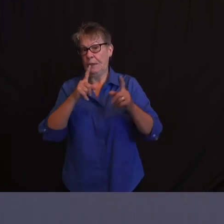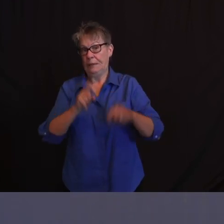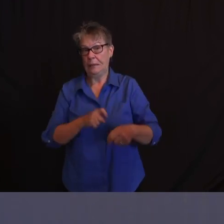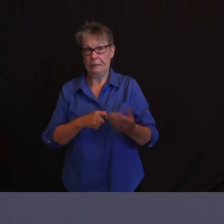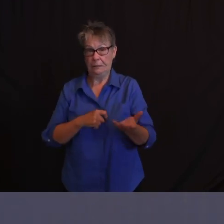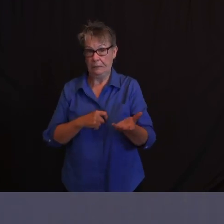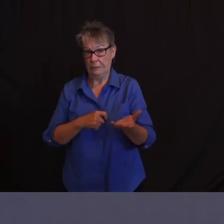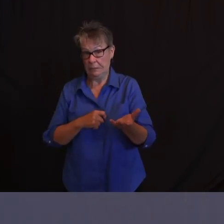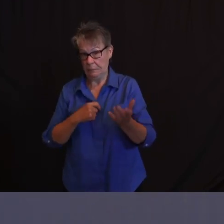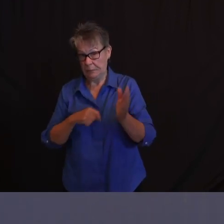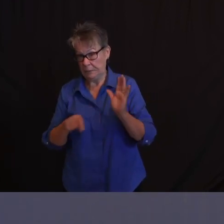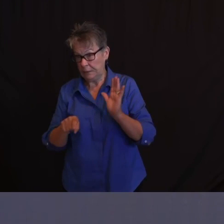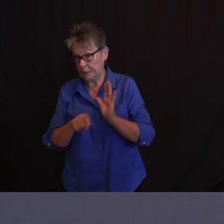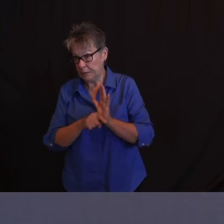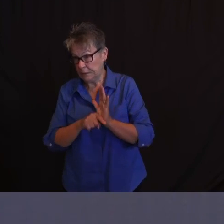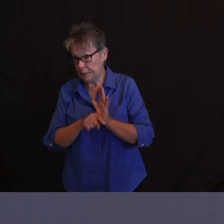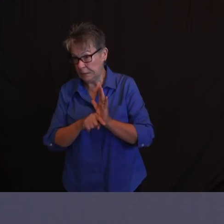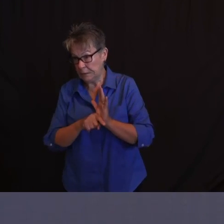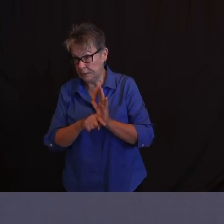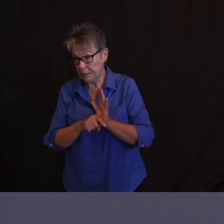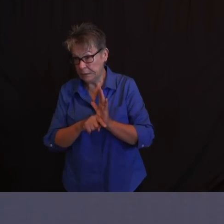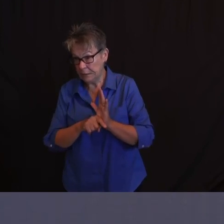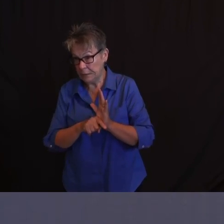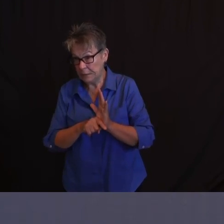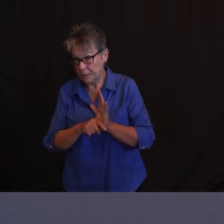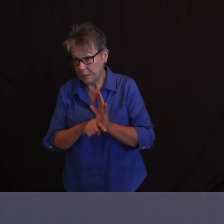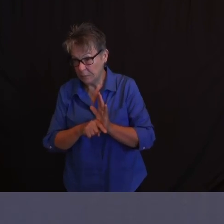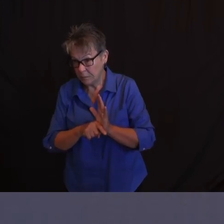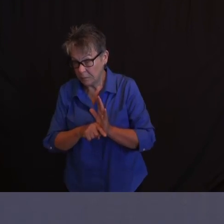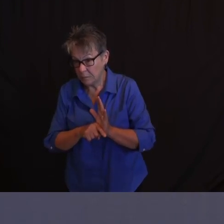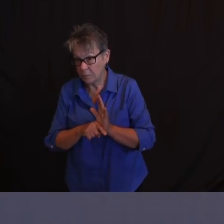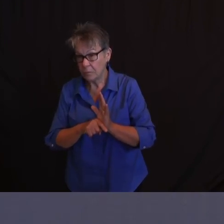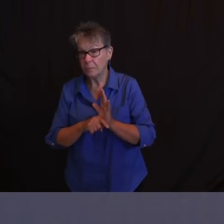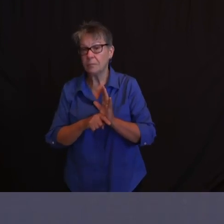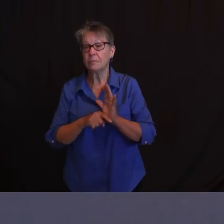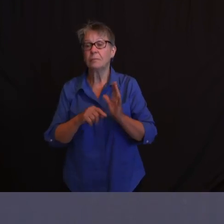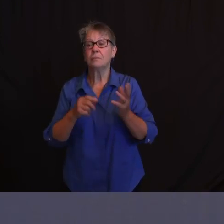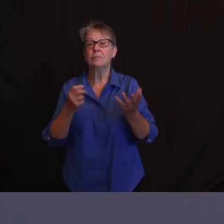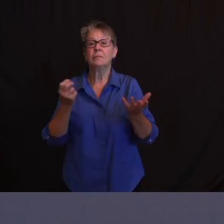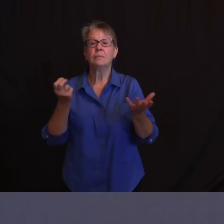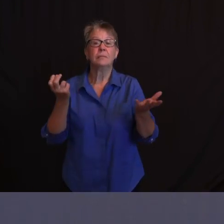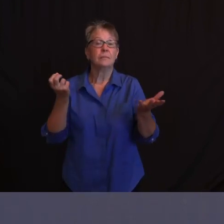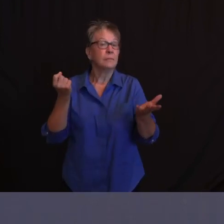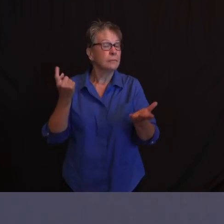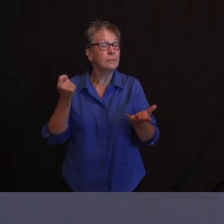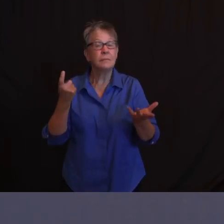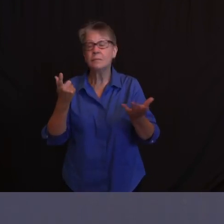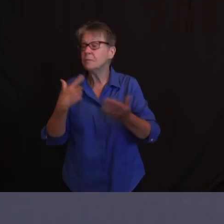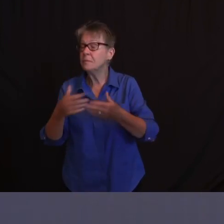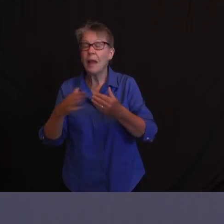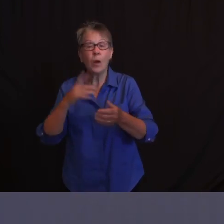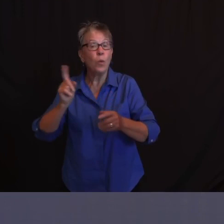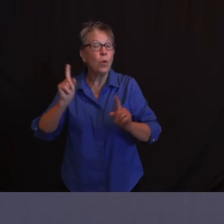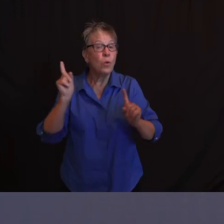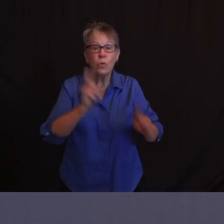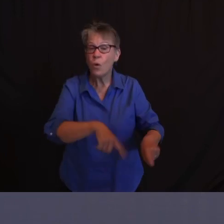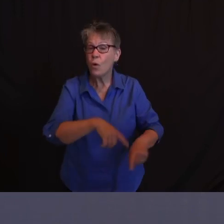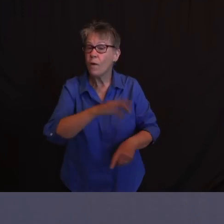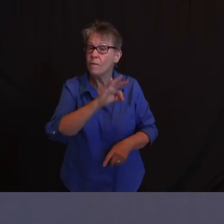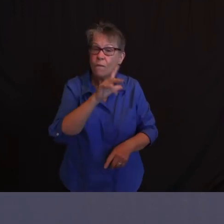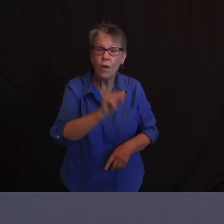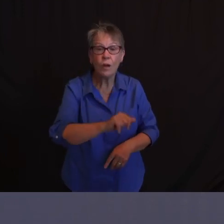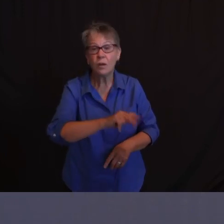into New Jersey, we expect you to self-quarantine and get tested, even if you feel well. And what data, and again, I'm